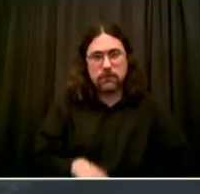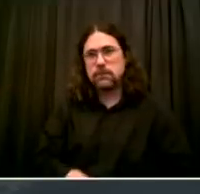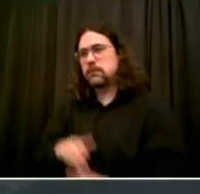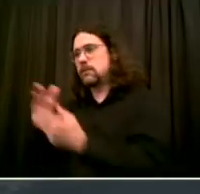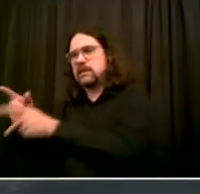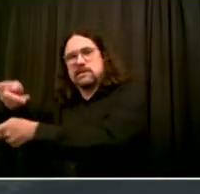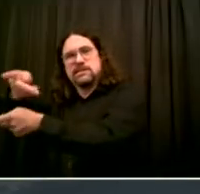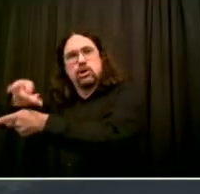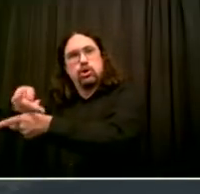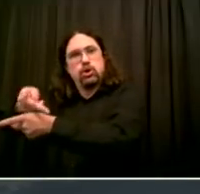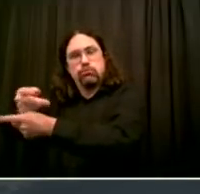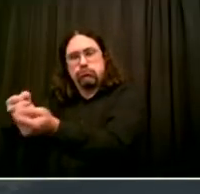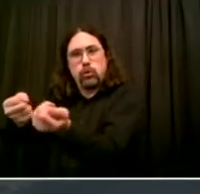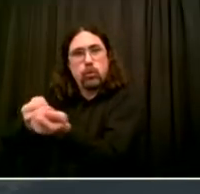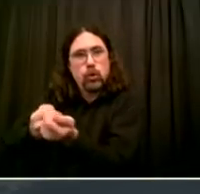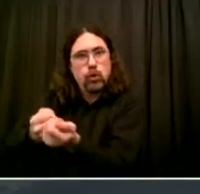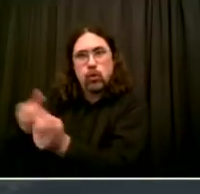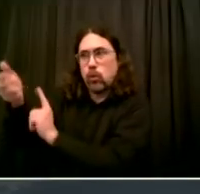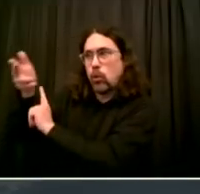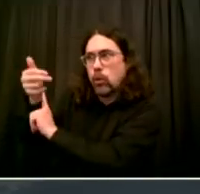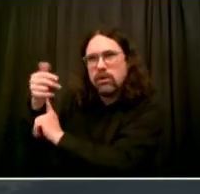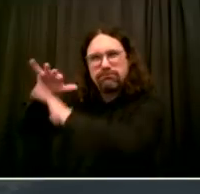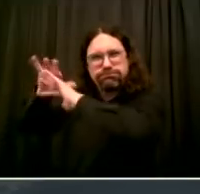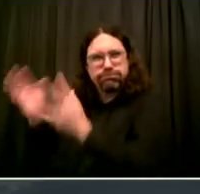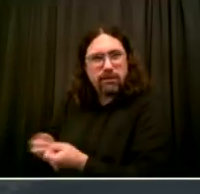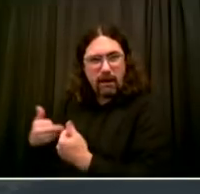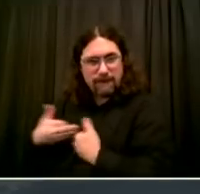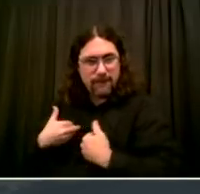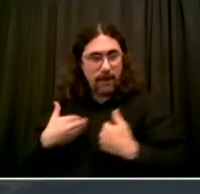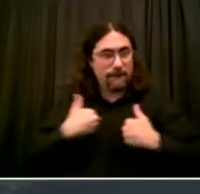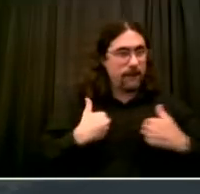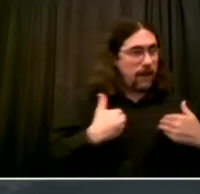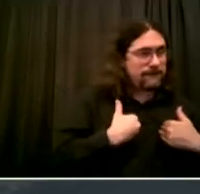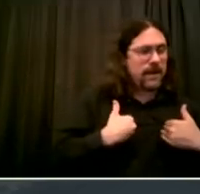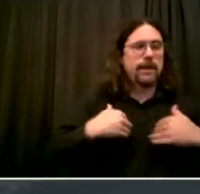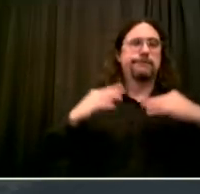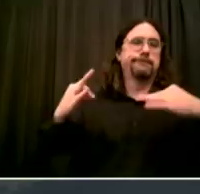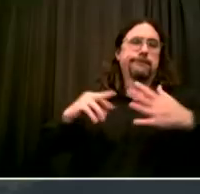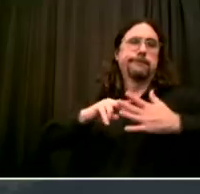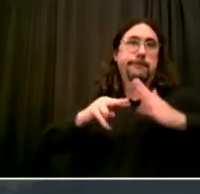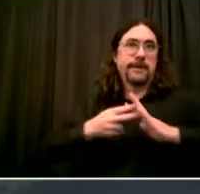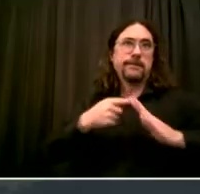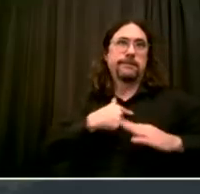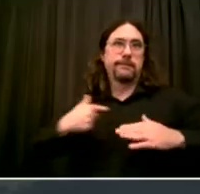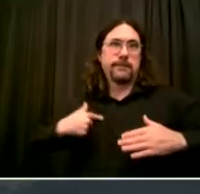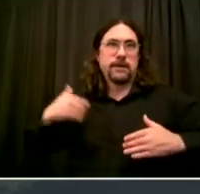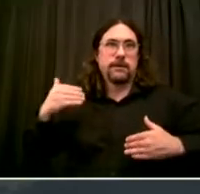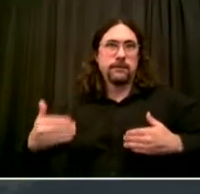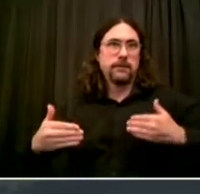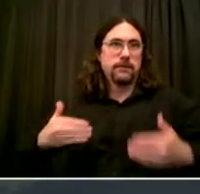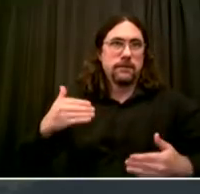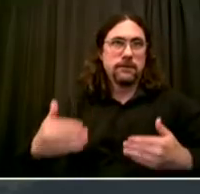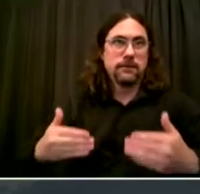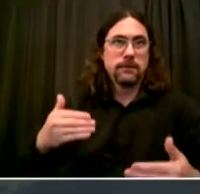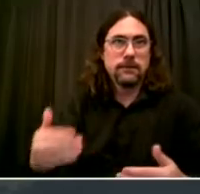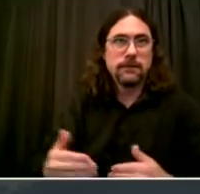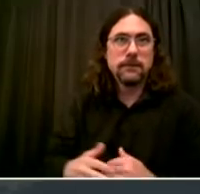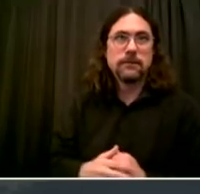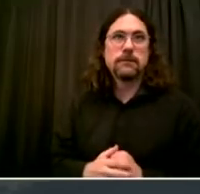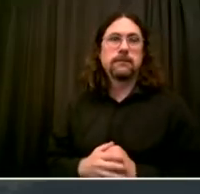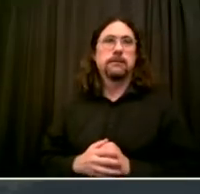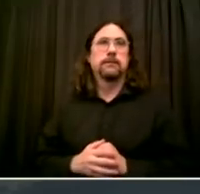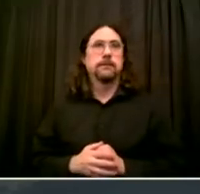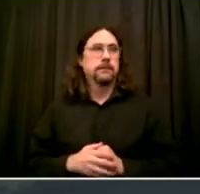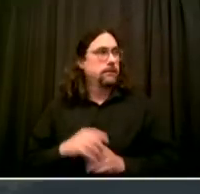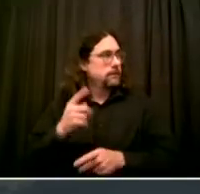right situation. And it all comes together if people are actually taken care of, if they know that if they need to have that